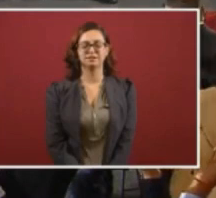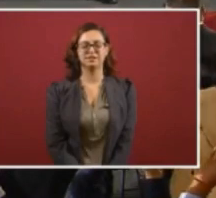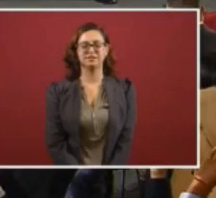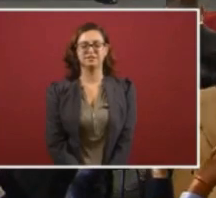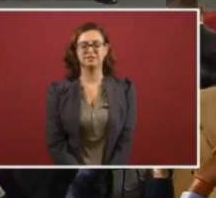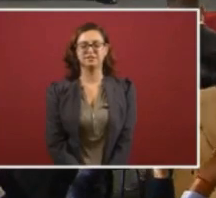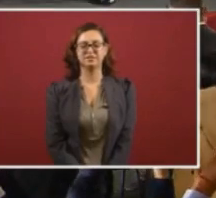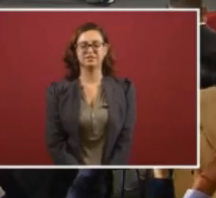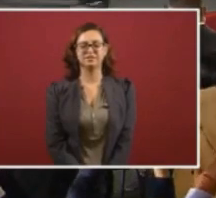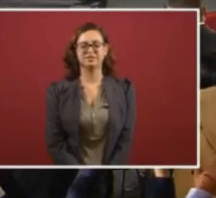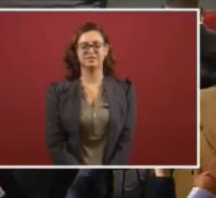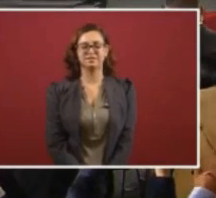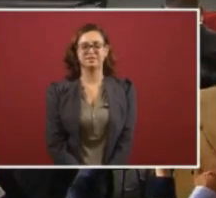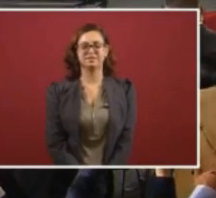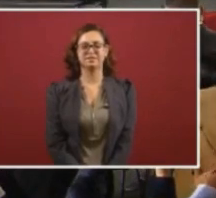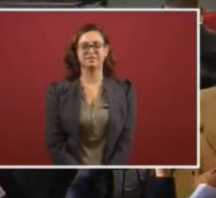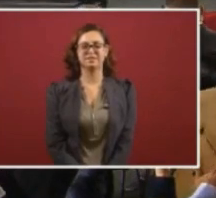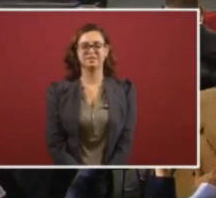was